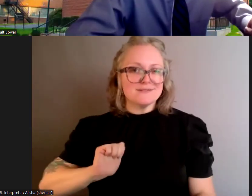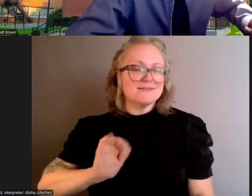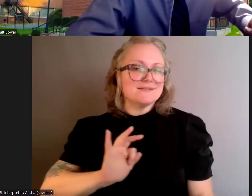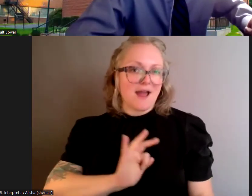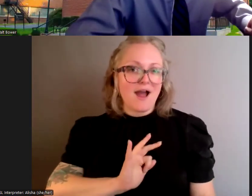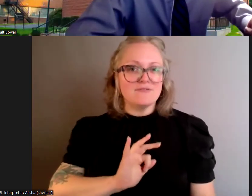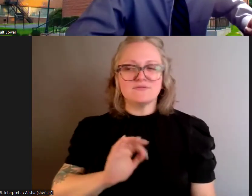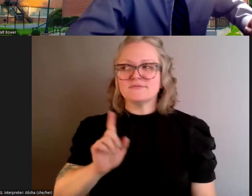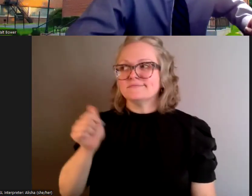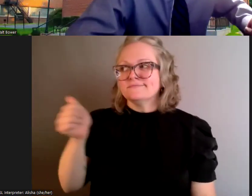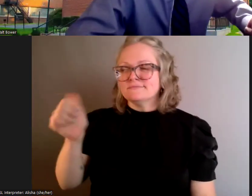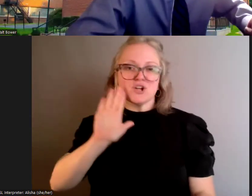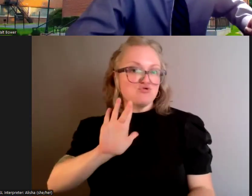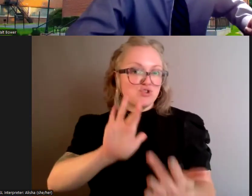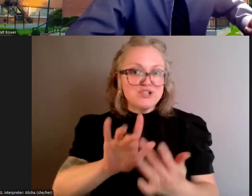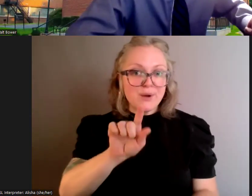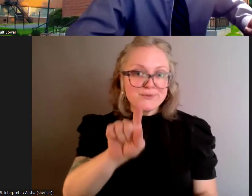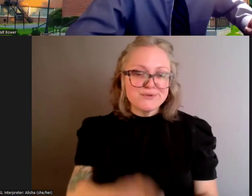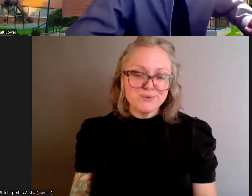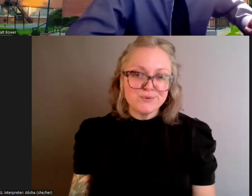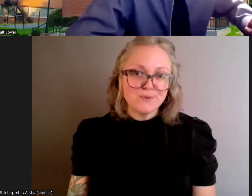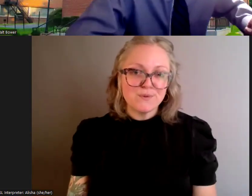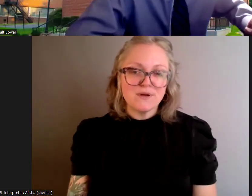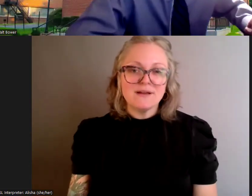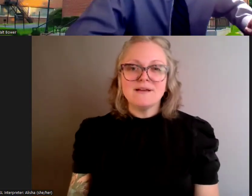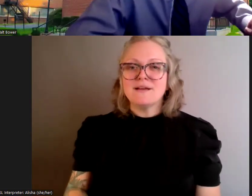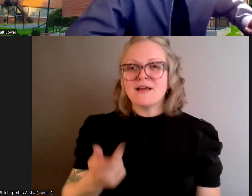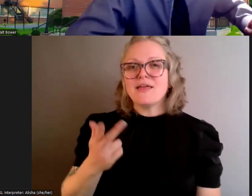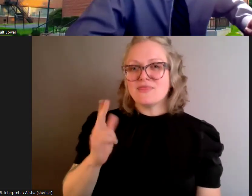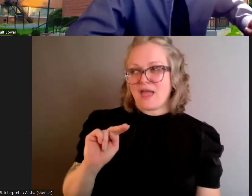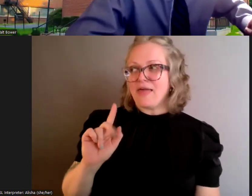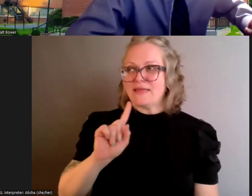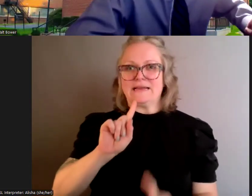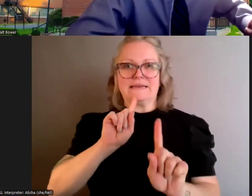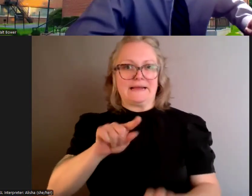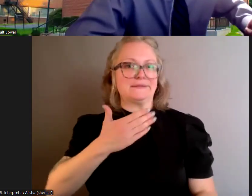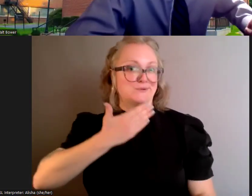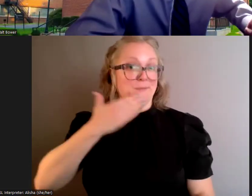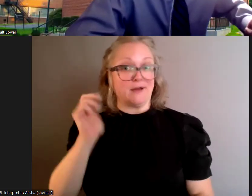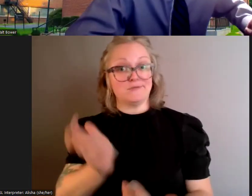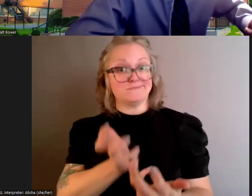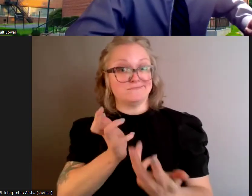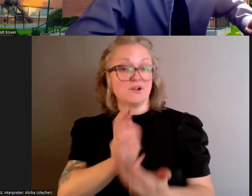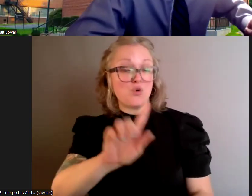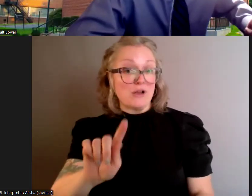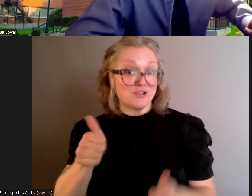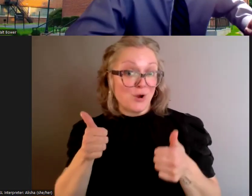to reach out to you and get you the answers that you need. Okay.